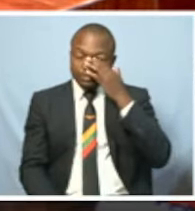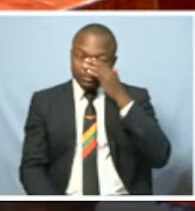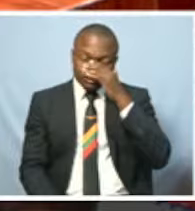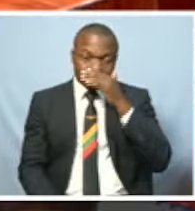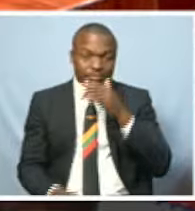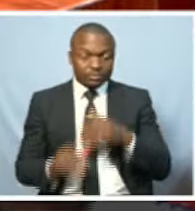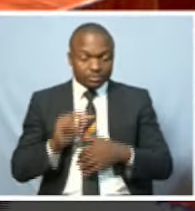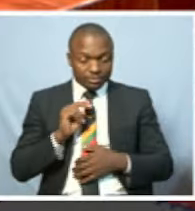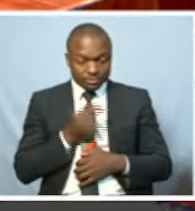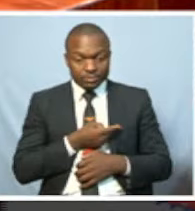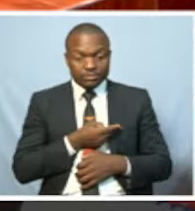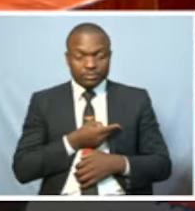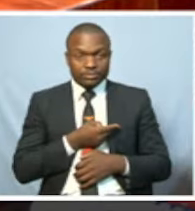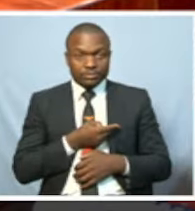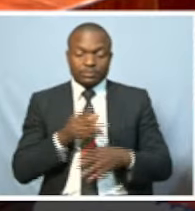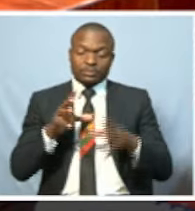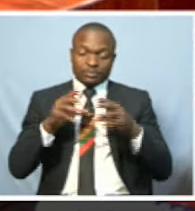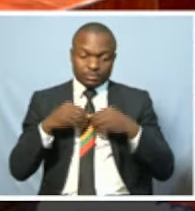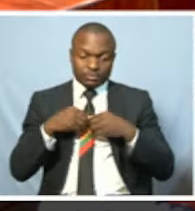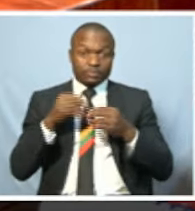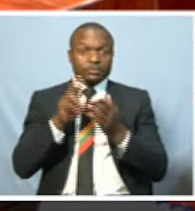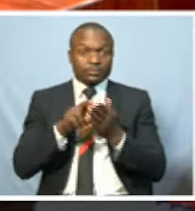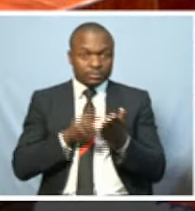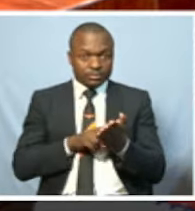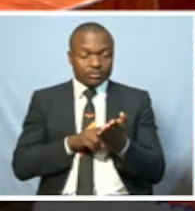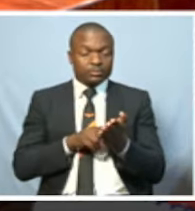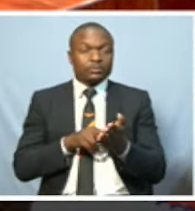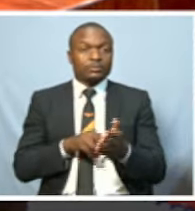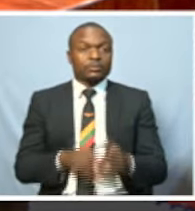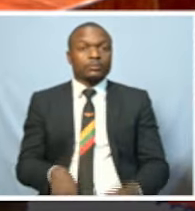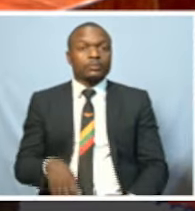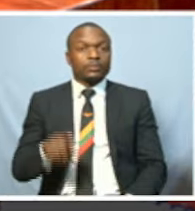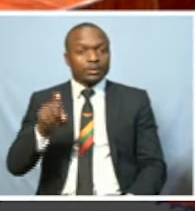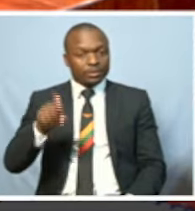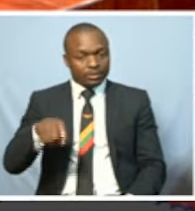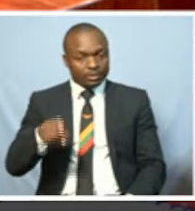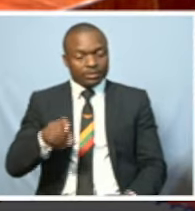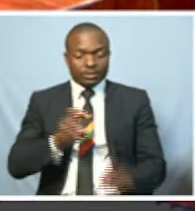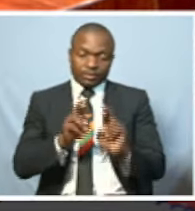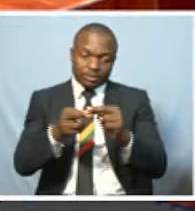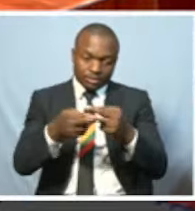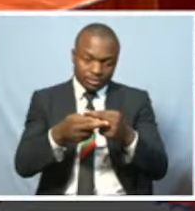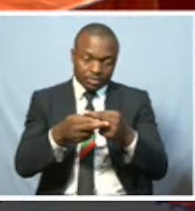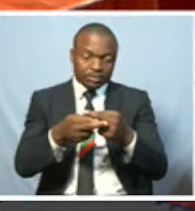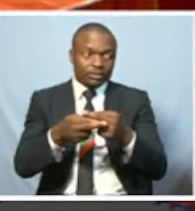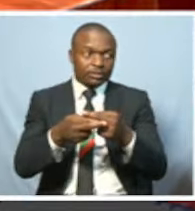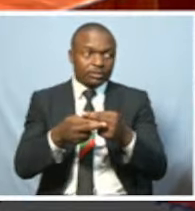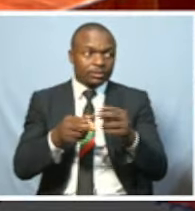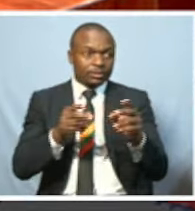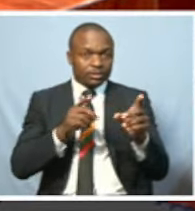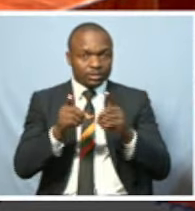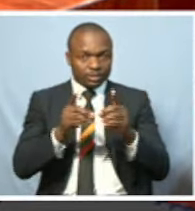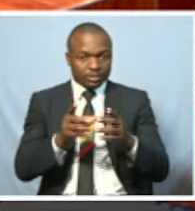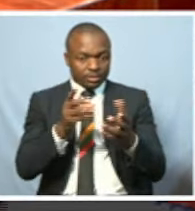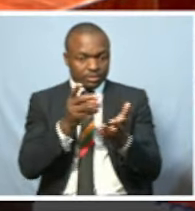we are going to admit the report, is we need a reconciliation from Director